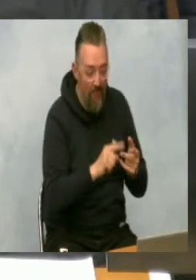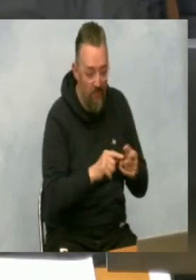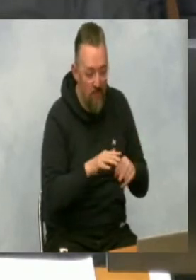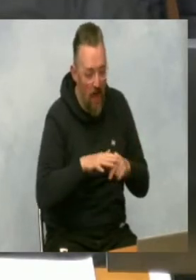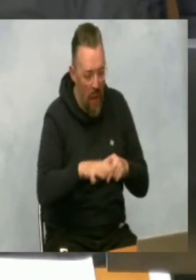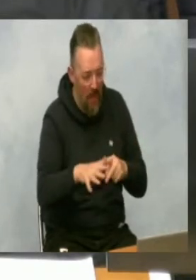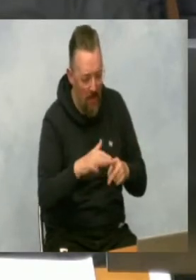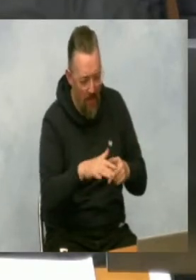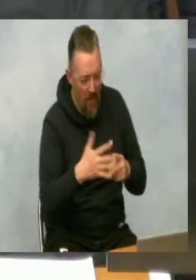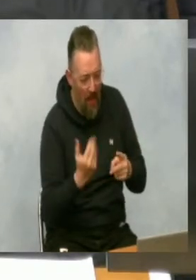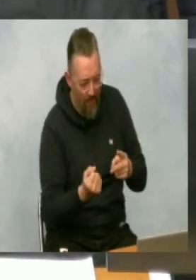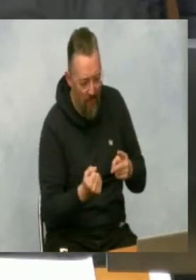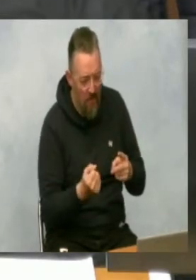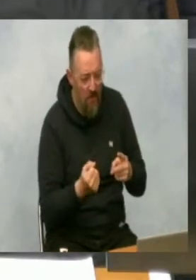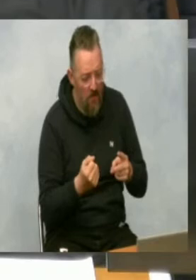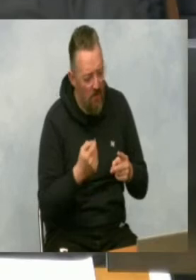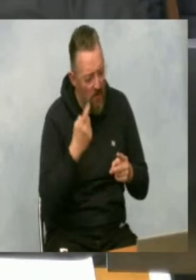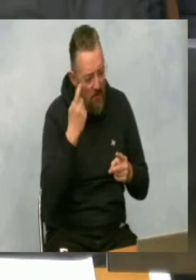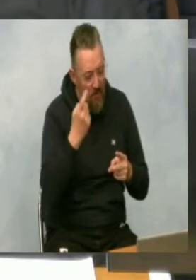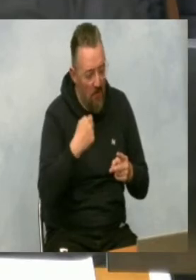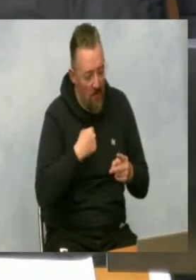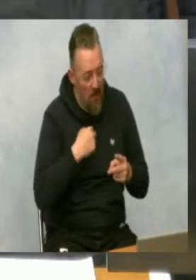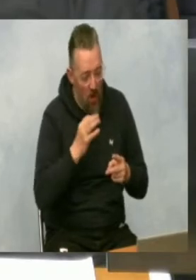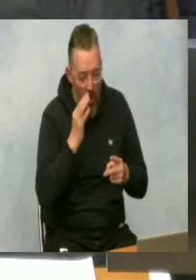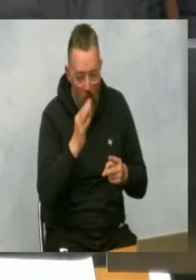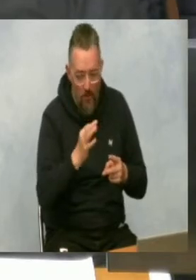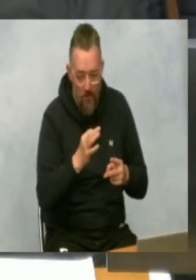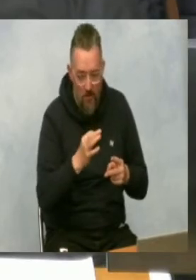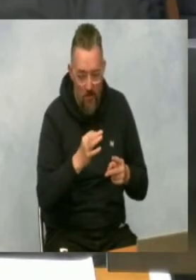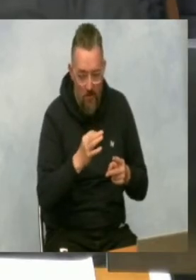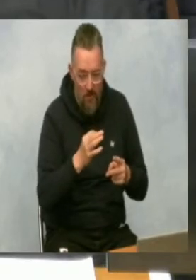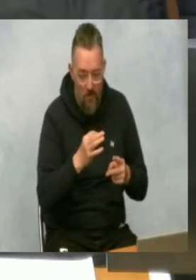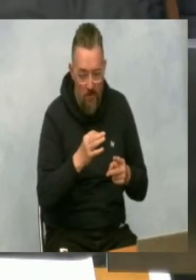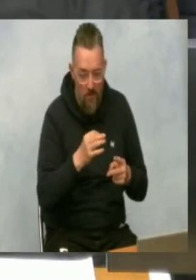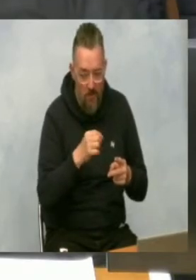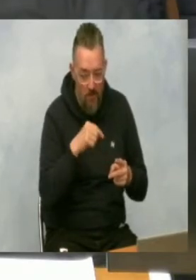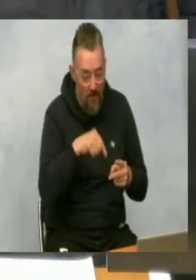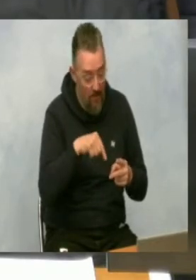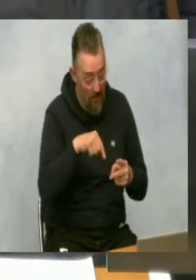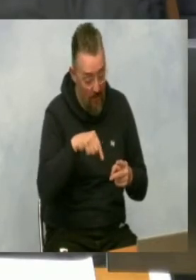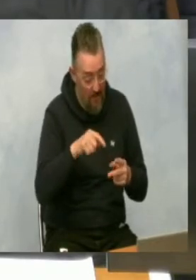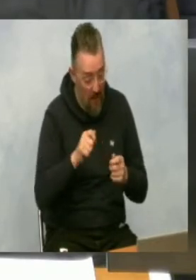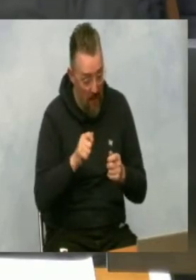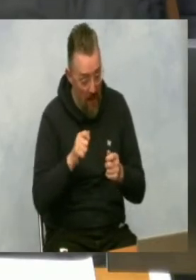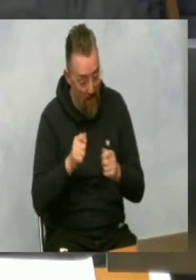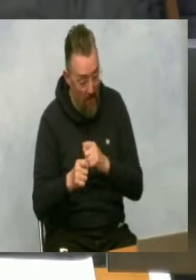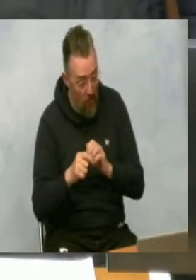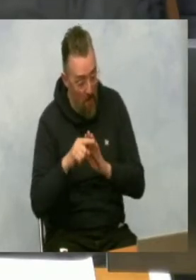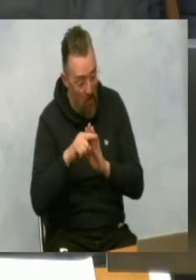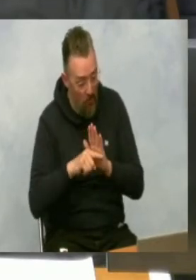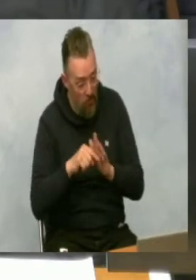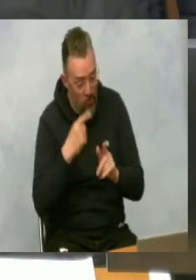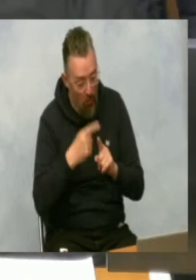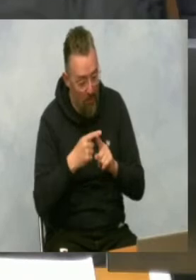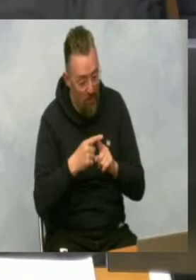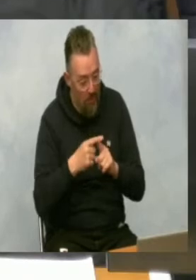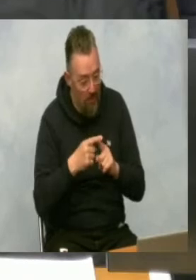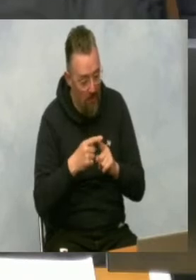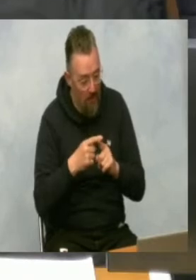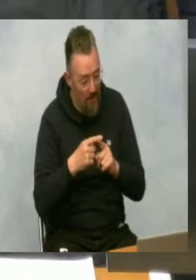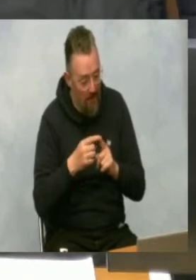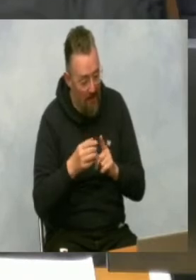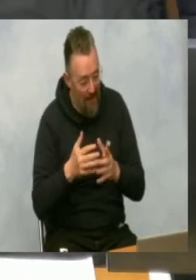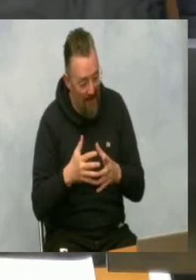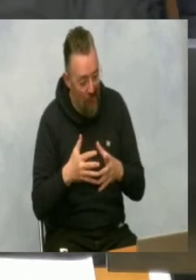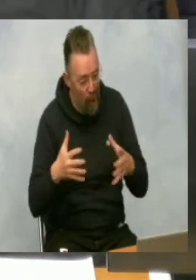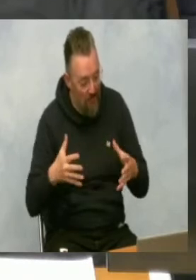wonder if, I guess my question really is this amendment to the policy about increasing flexibility, or is it